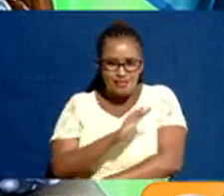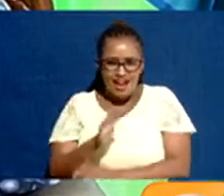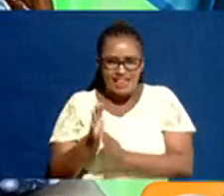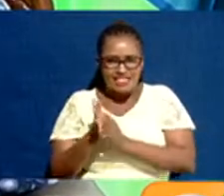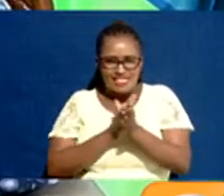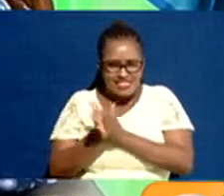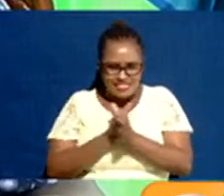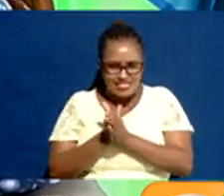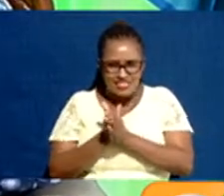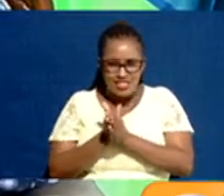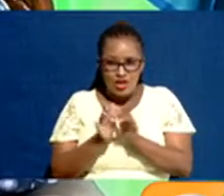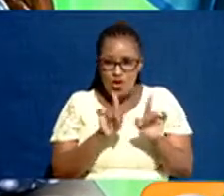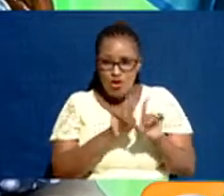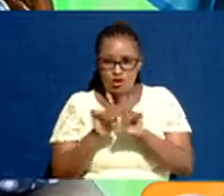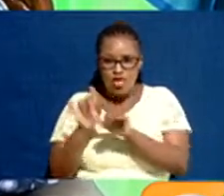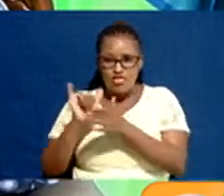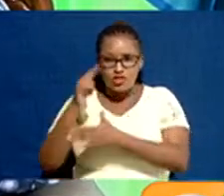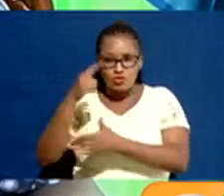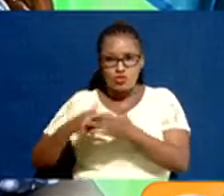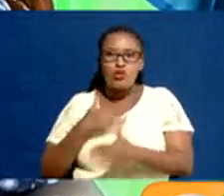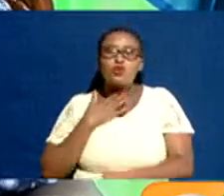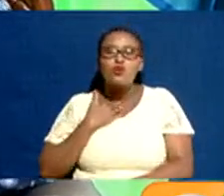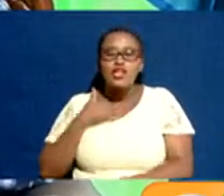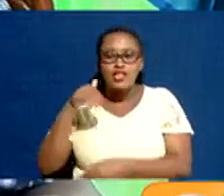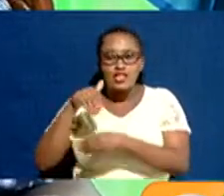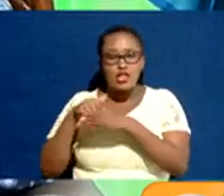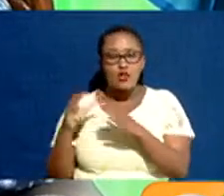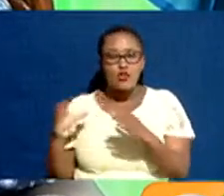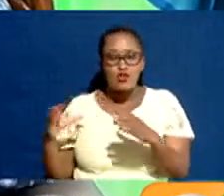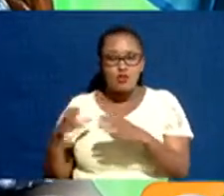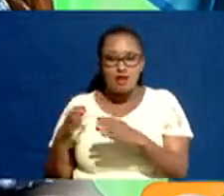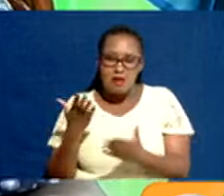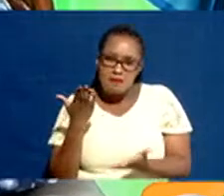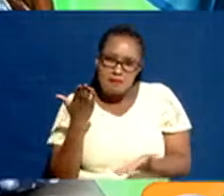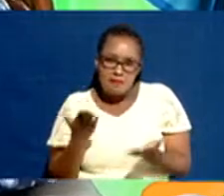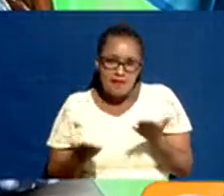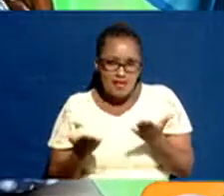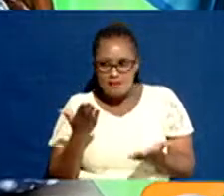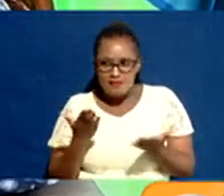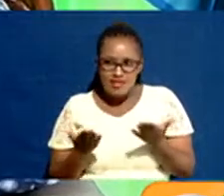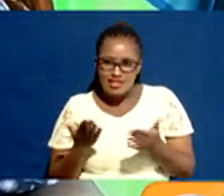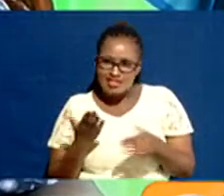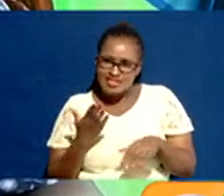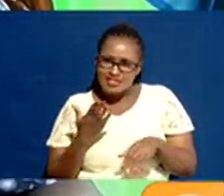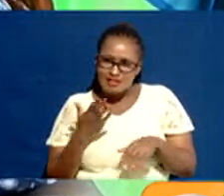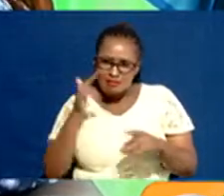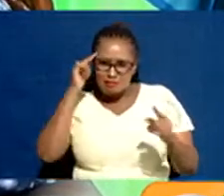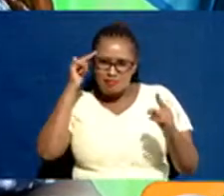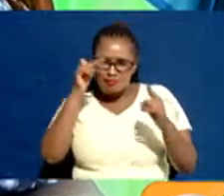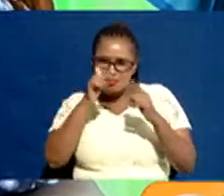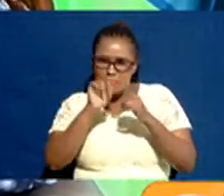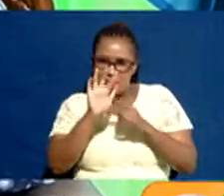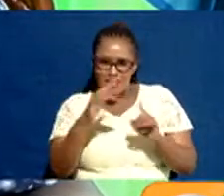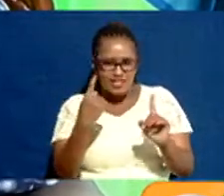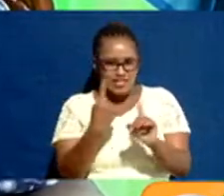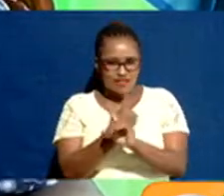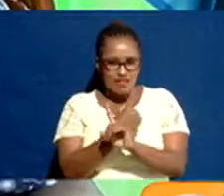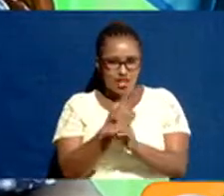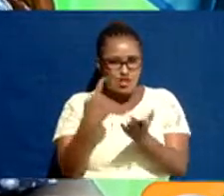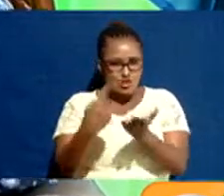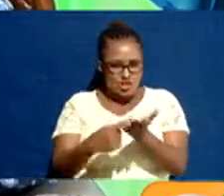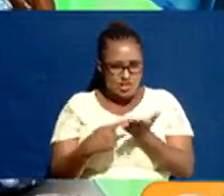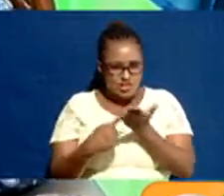and vigor. And that is what we need for a party. Probably his style is a little bit different. I have discussed with